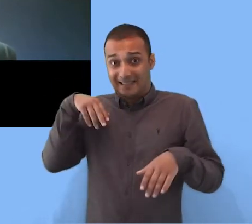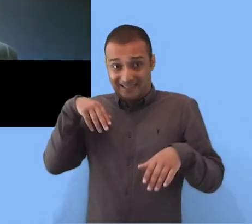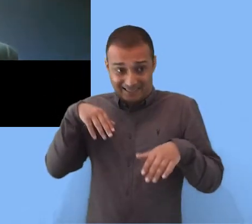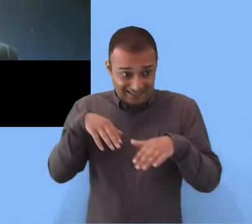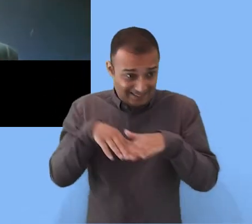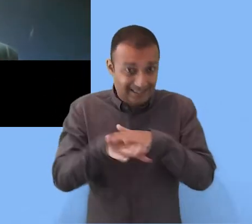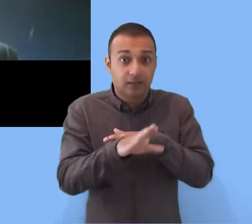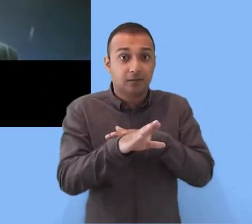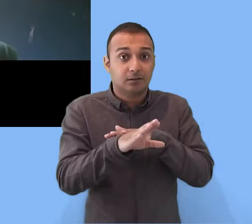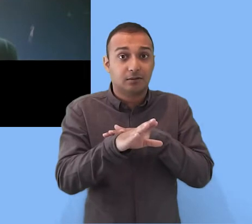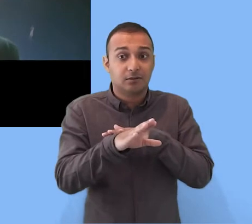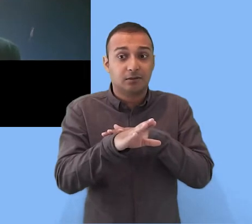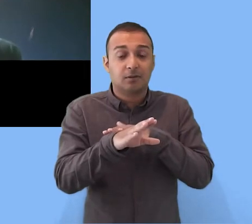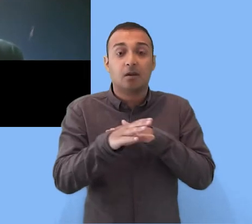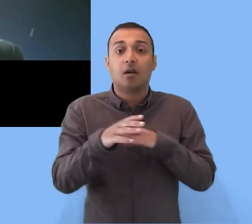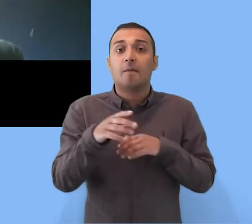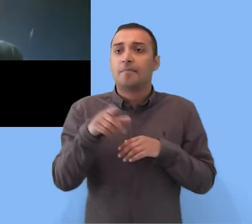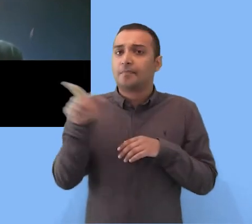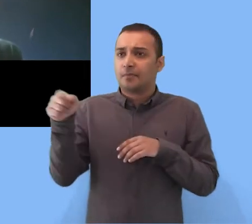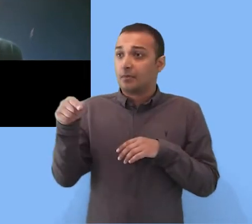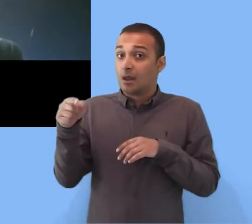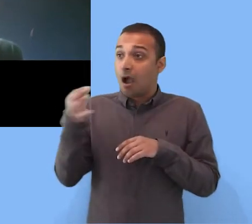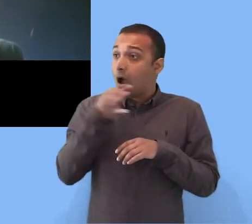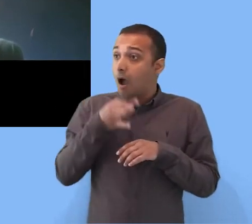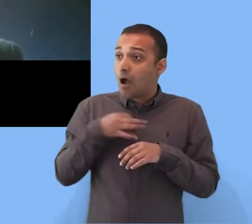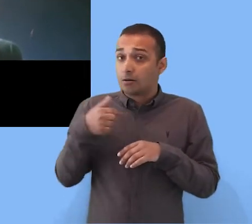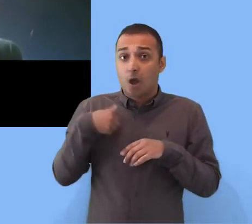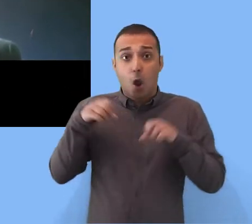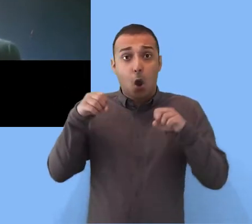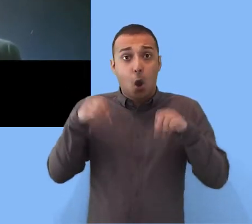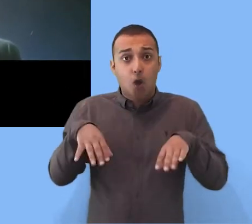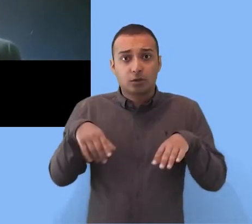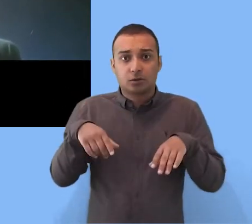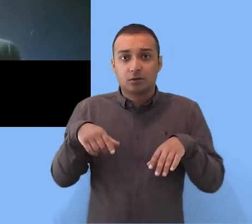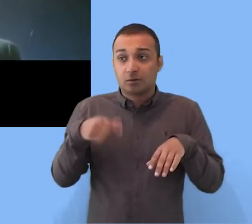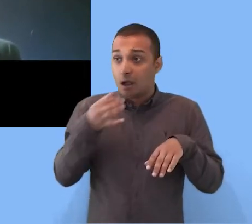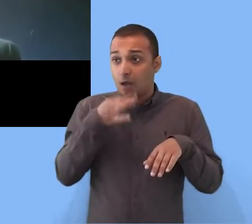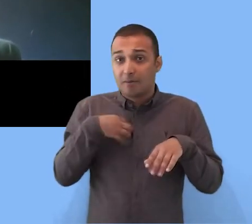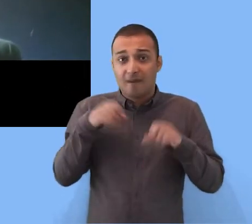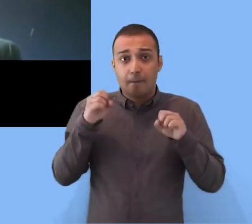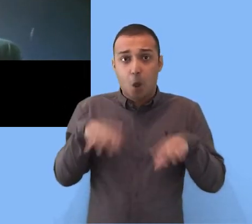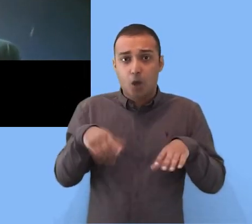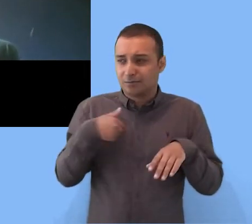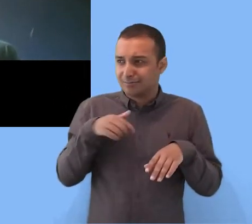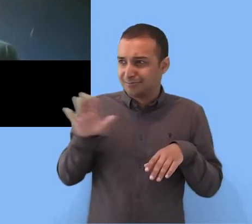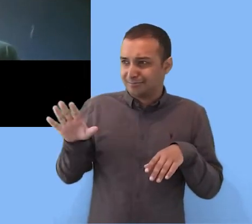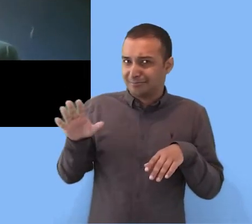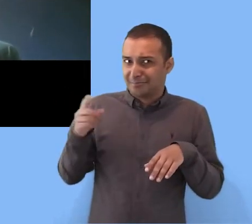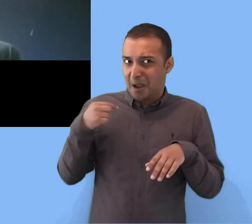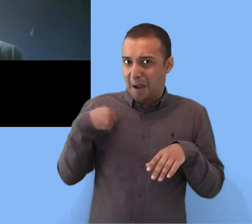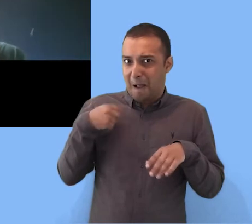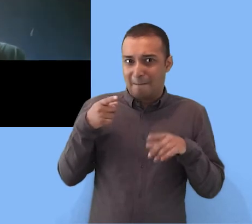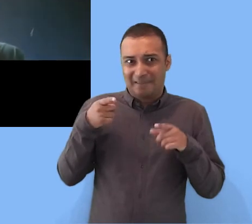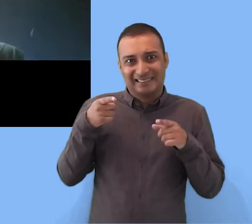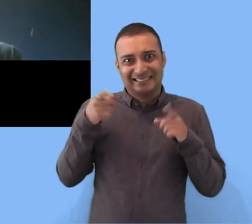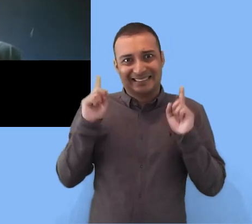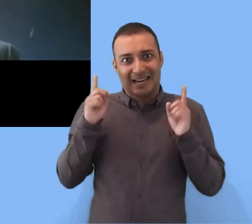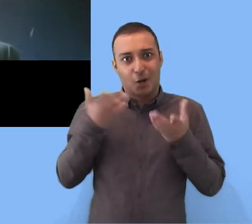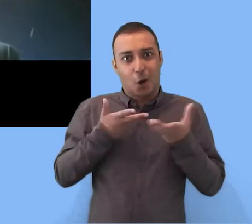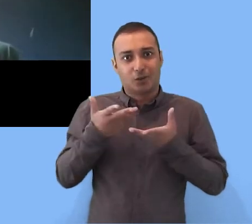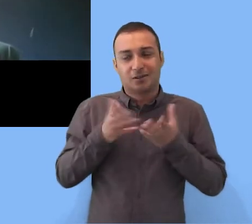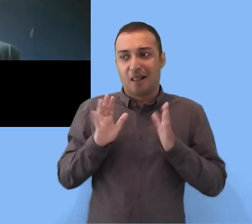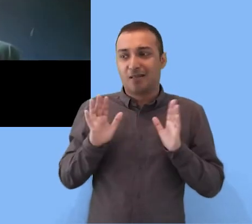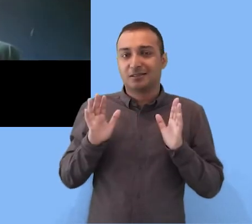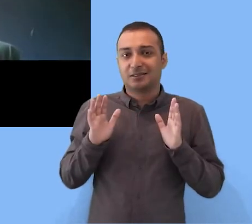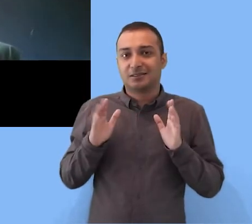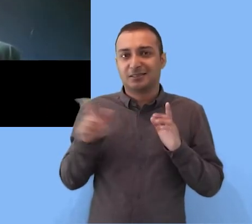a senior. Like I'm a consultant." "What? You're a consultant? How can you be a consultant? You don't look like you don't fit." And I'm like, "What do you mean I